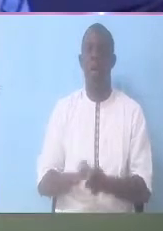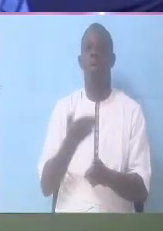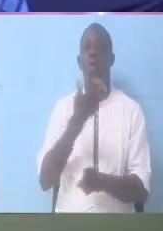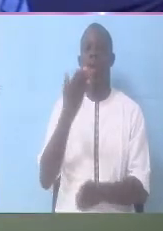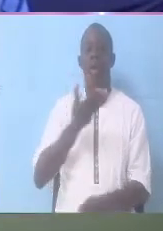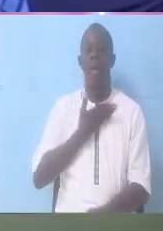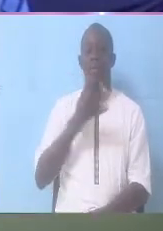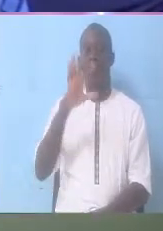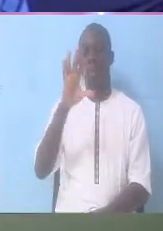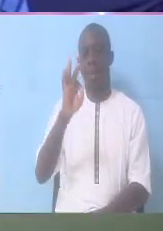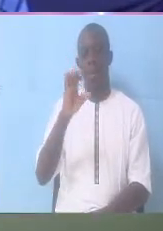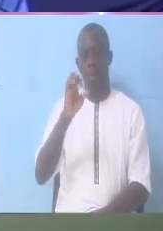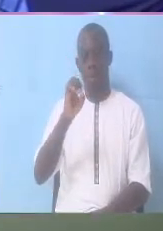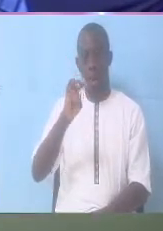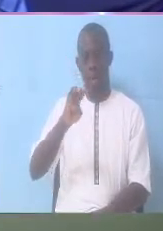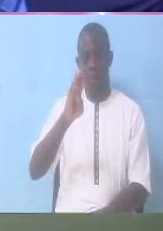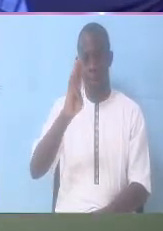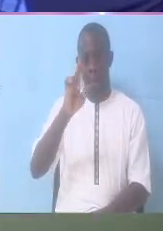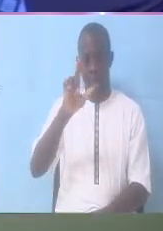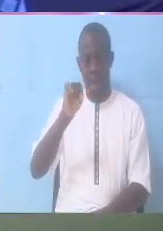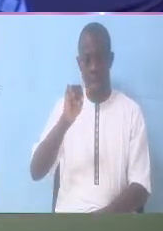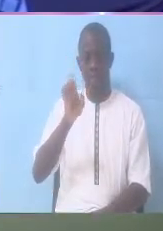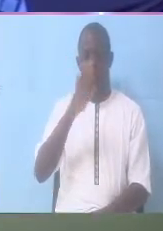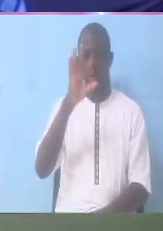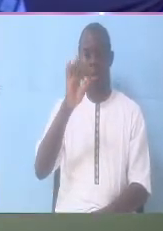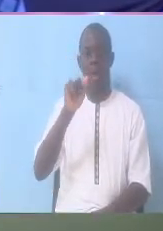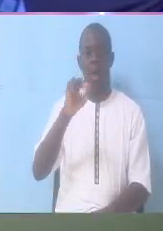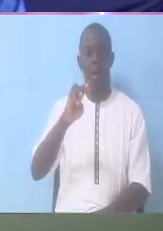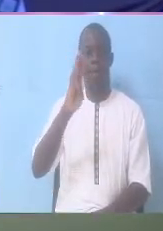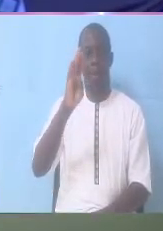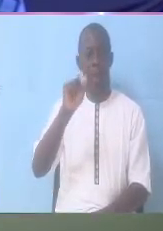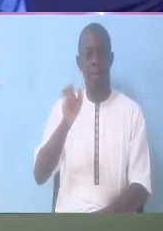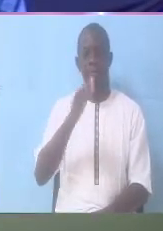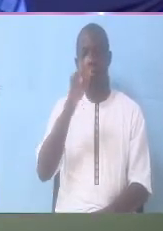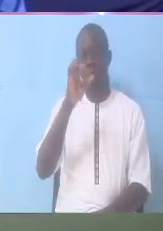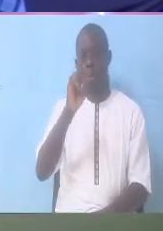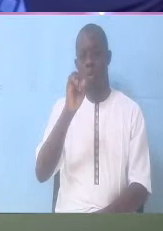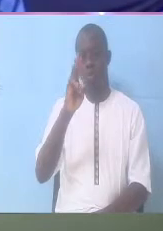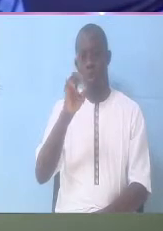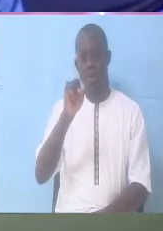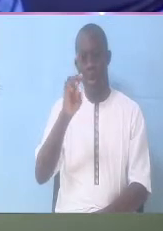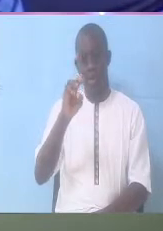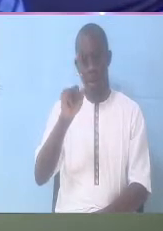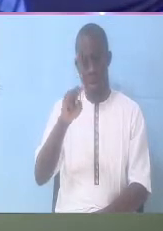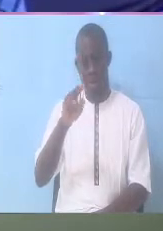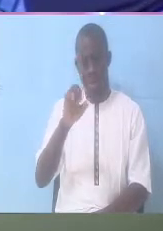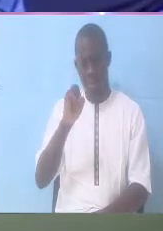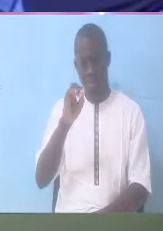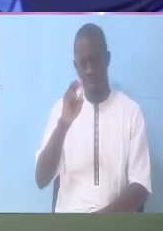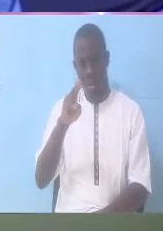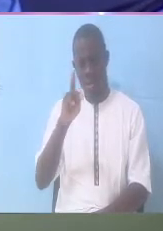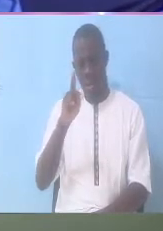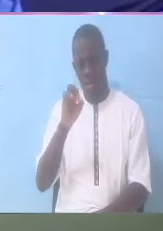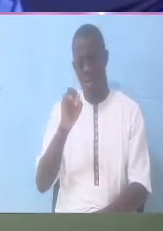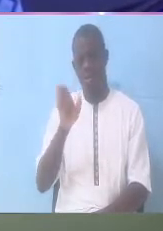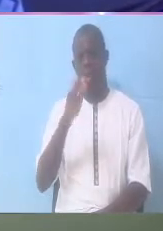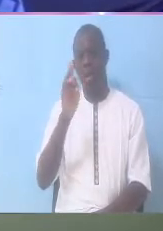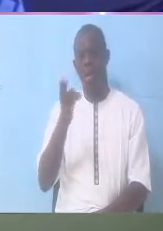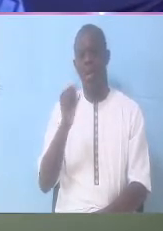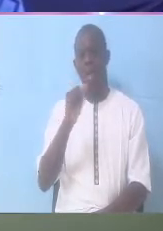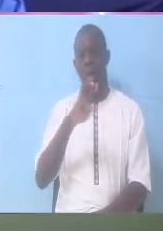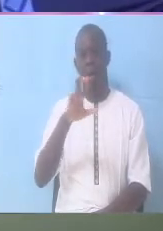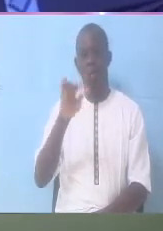Tumbul Tamba, Usman Sonko, Harisambu, and